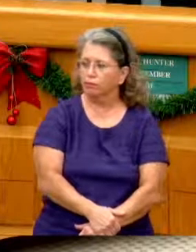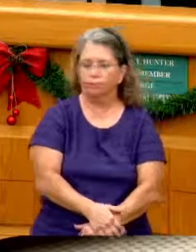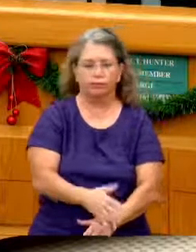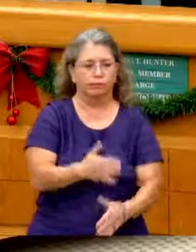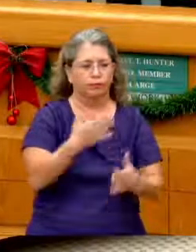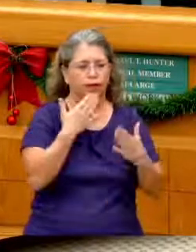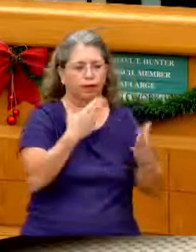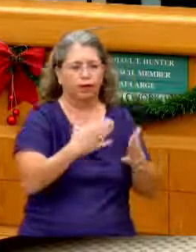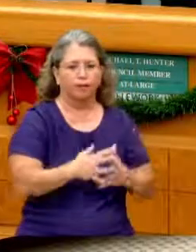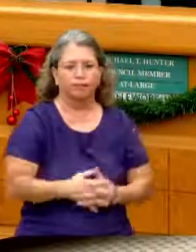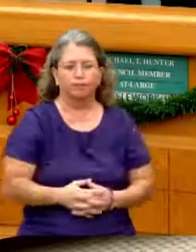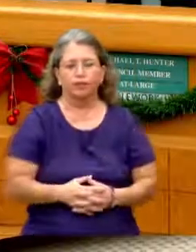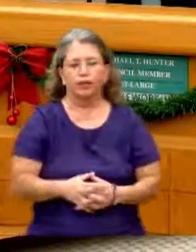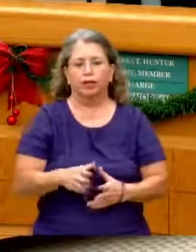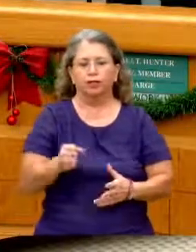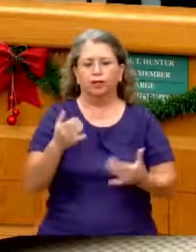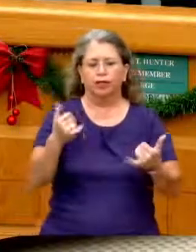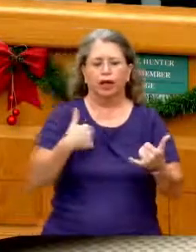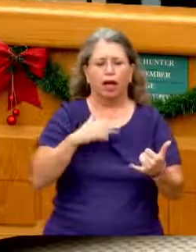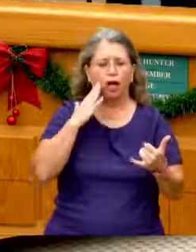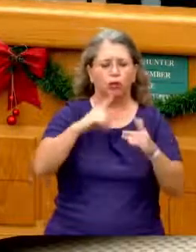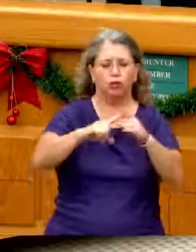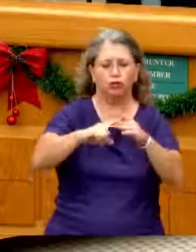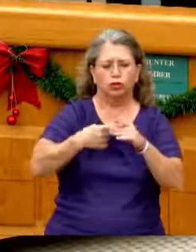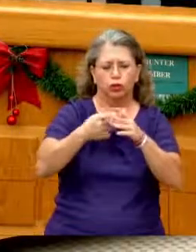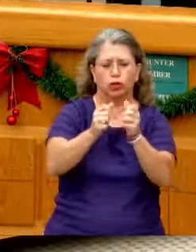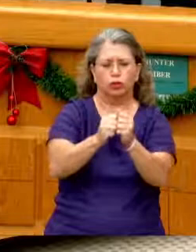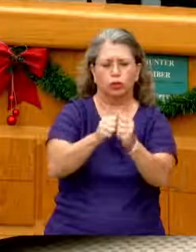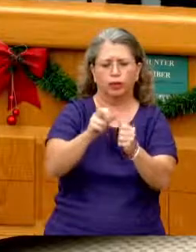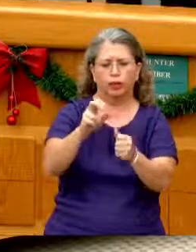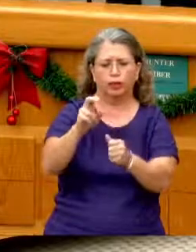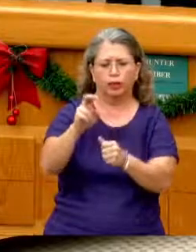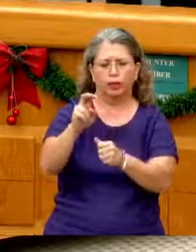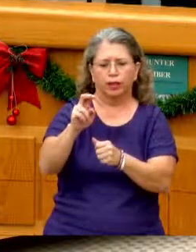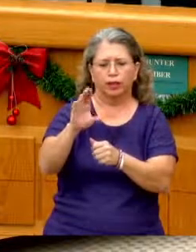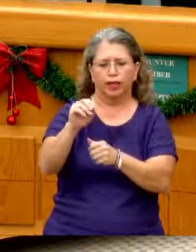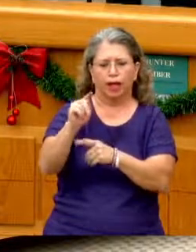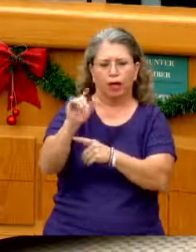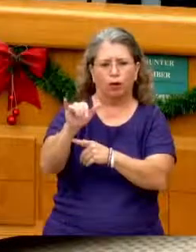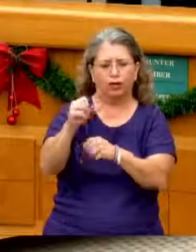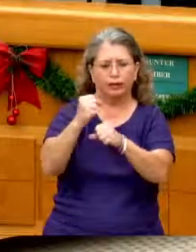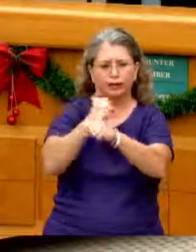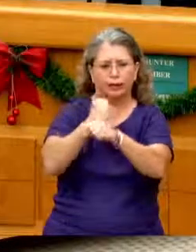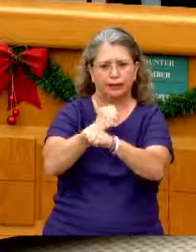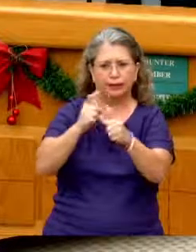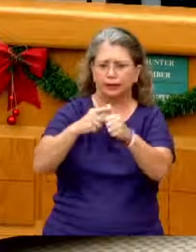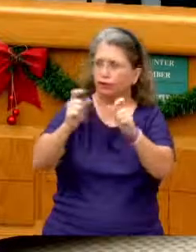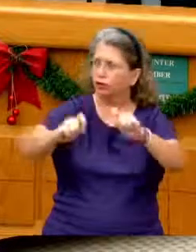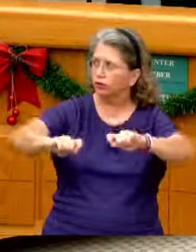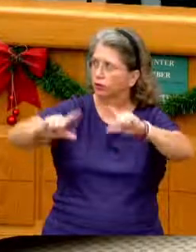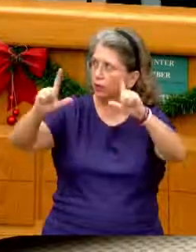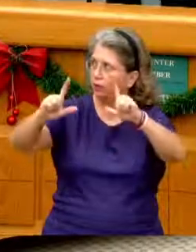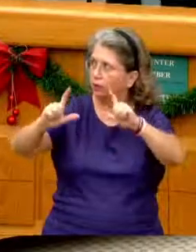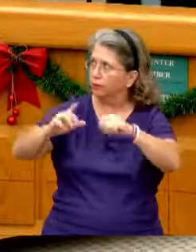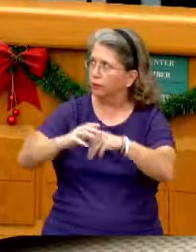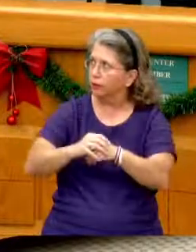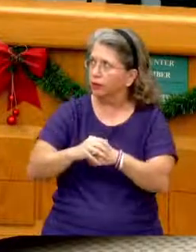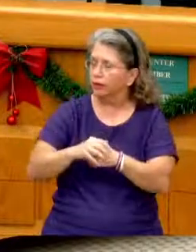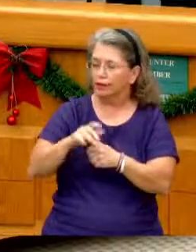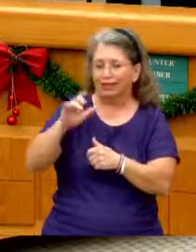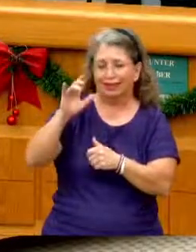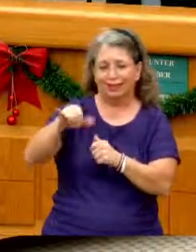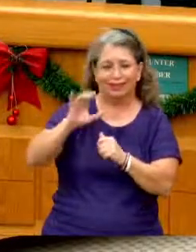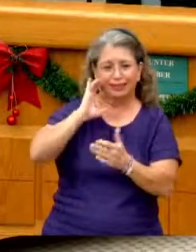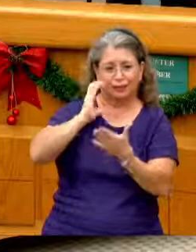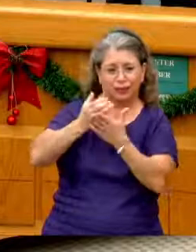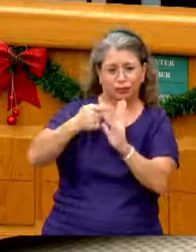Thank you. So we're going to go ahead and start with the Nueces County statistics. First slide, please. So this slide